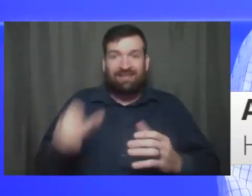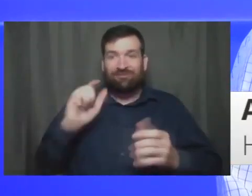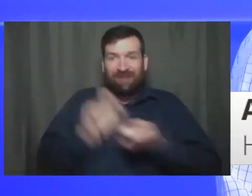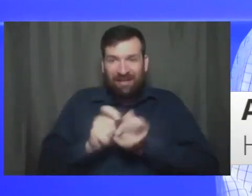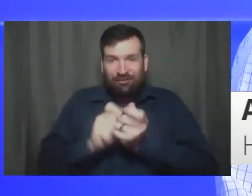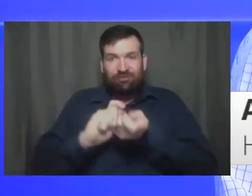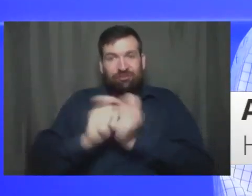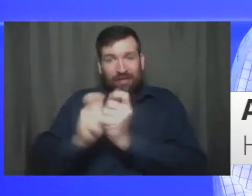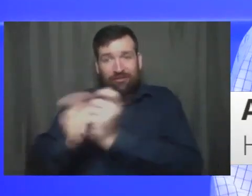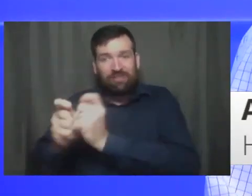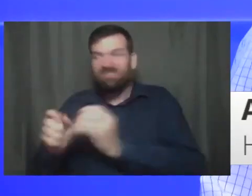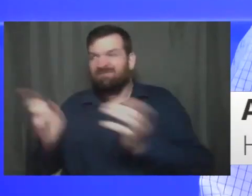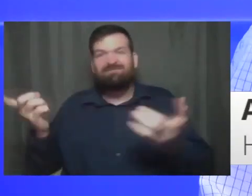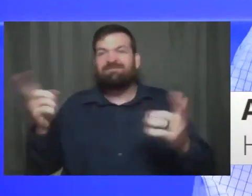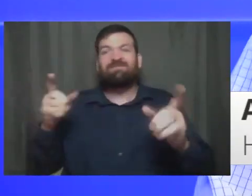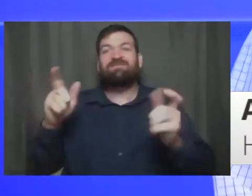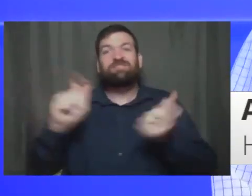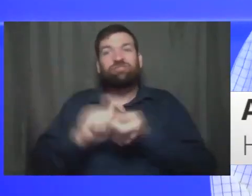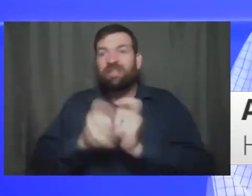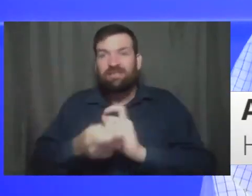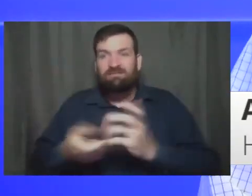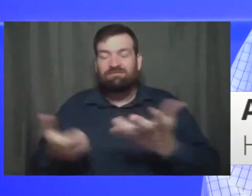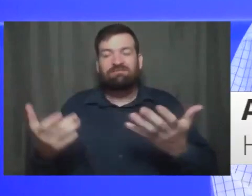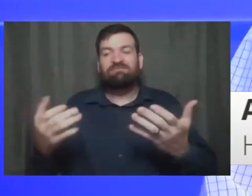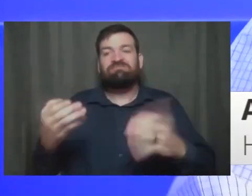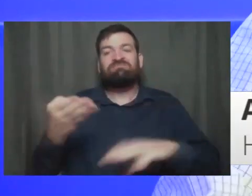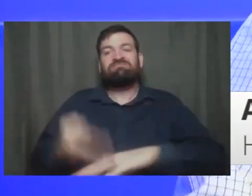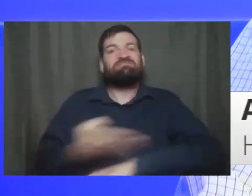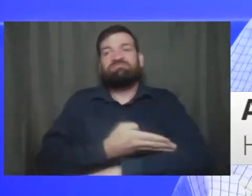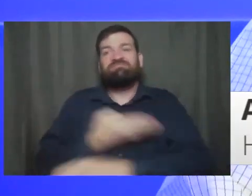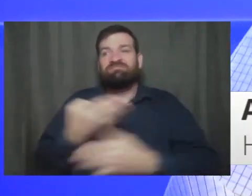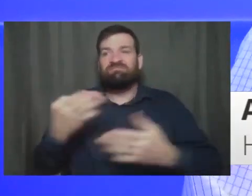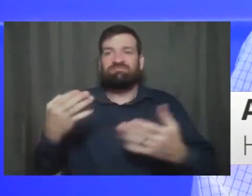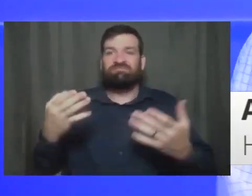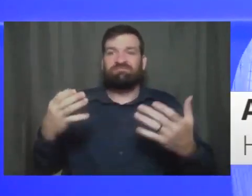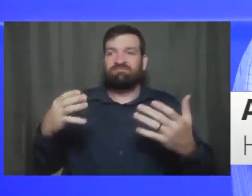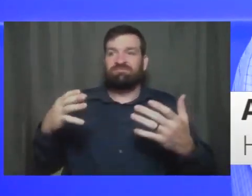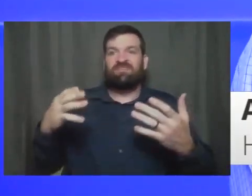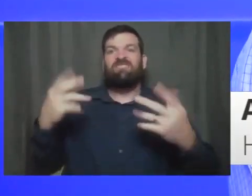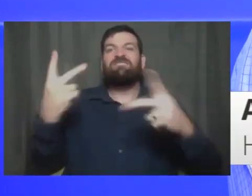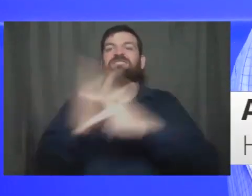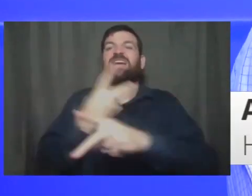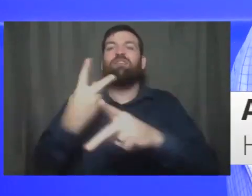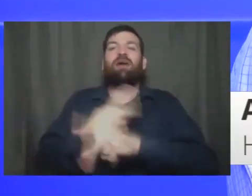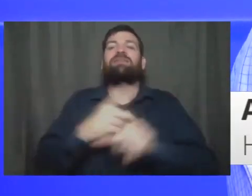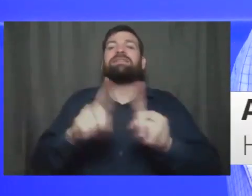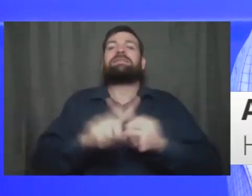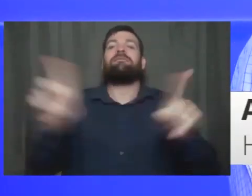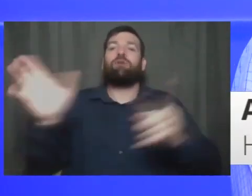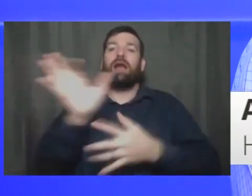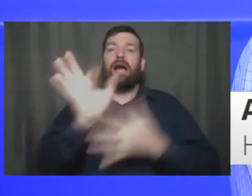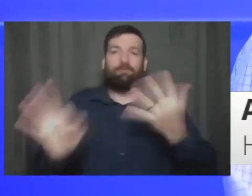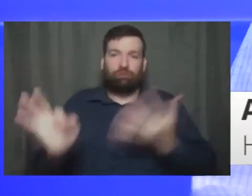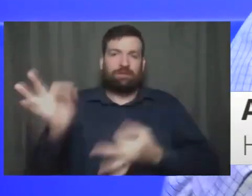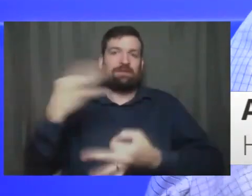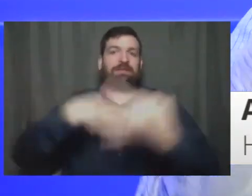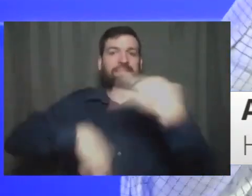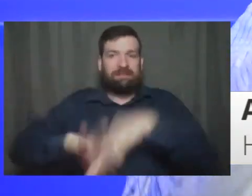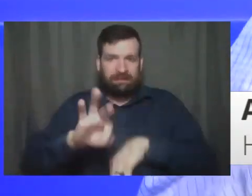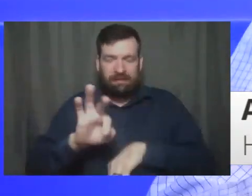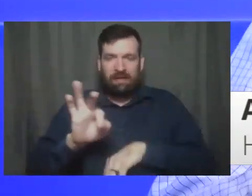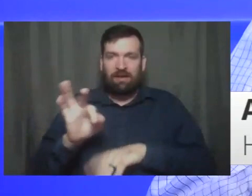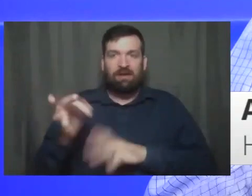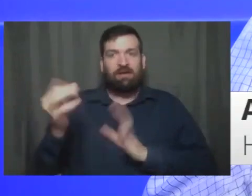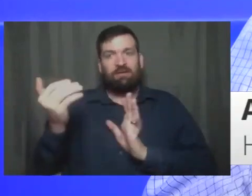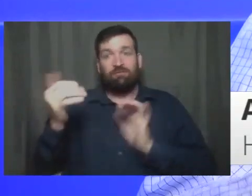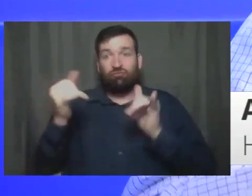do something else, like get a better tool, right? Get a wrecking ball, get a ladder and go over it. You've got to kind of be creative, and that only comes when your emotions can kind